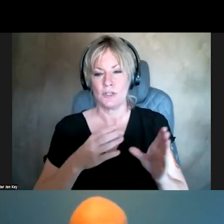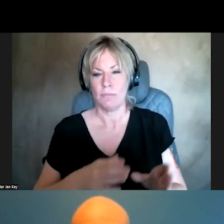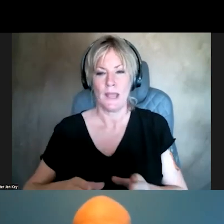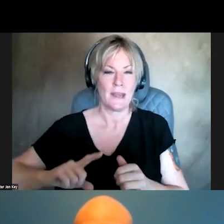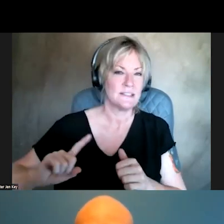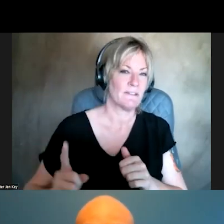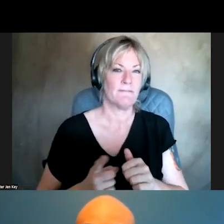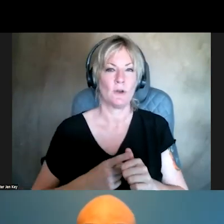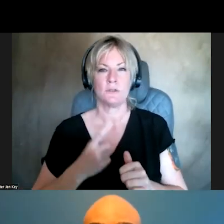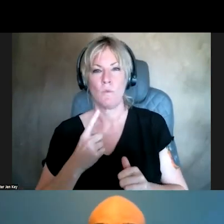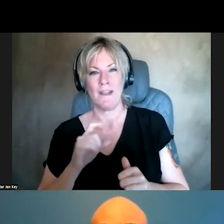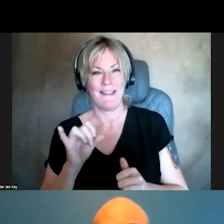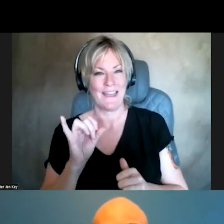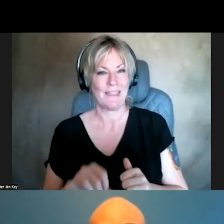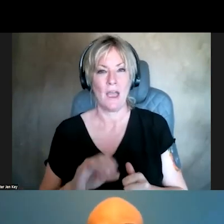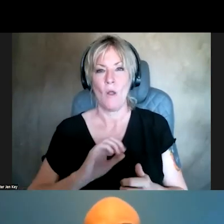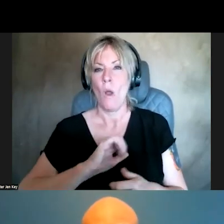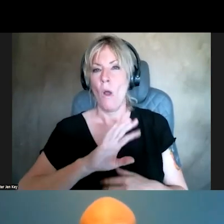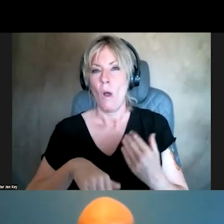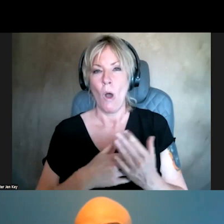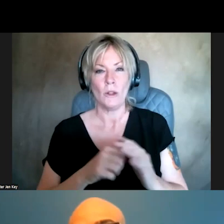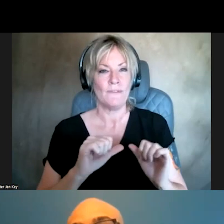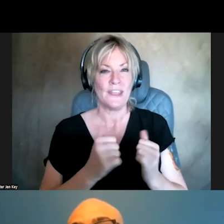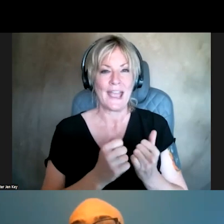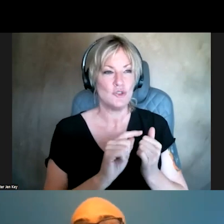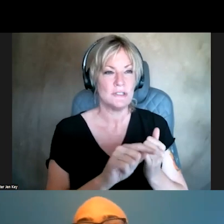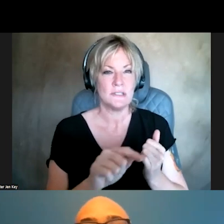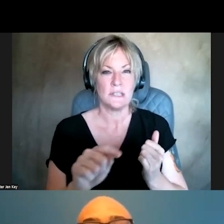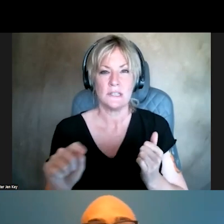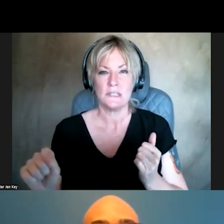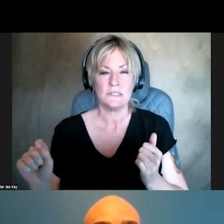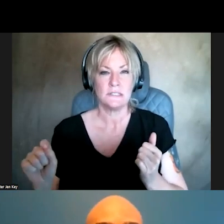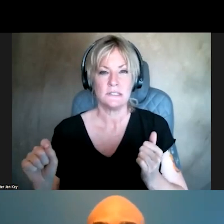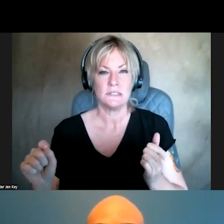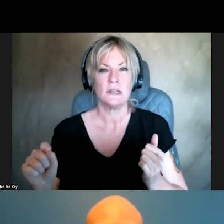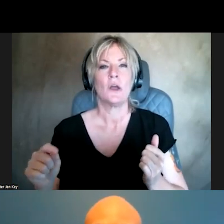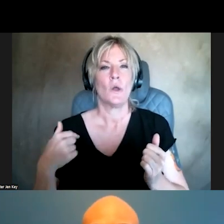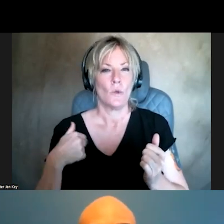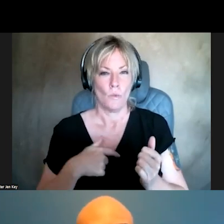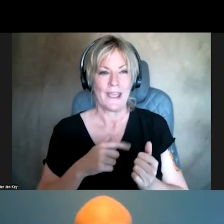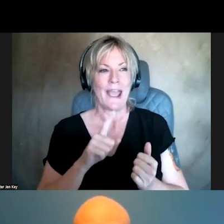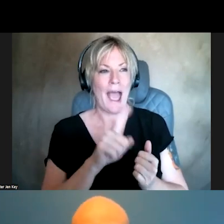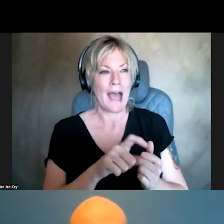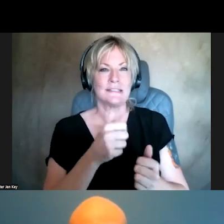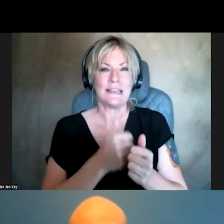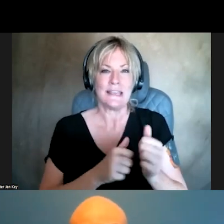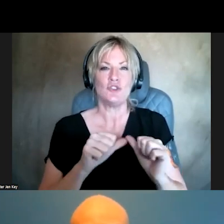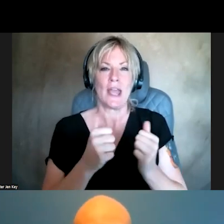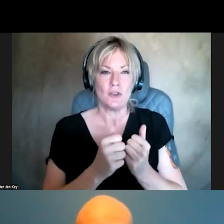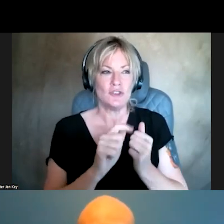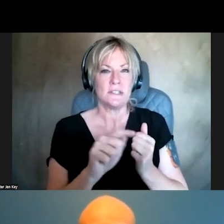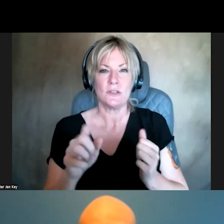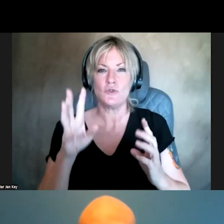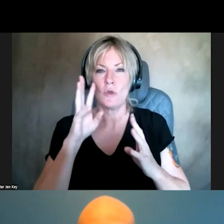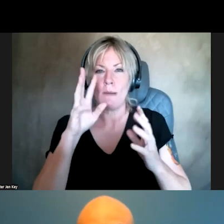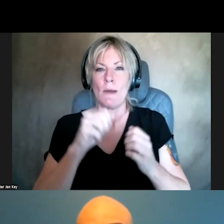kind. So all those agencies that we talked about working with, we asked each of them to come up with at least 3